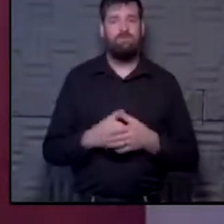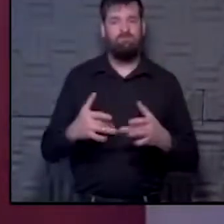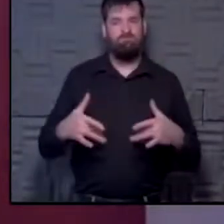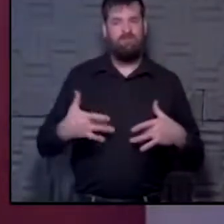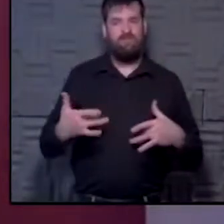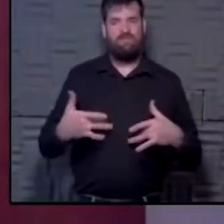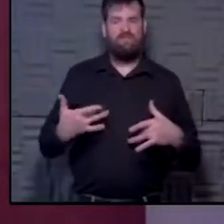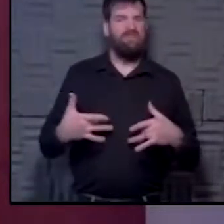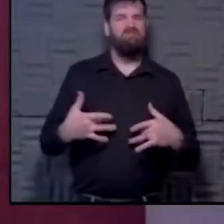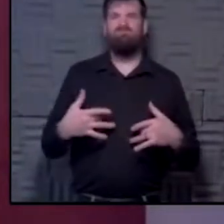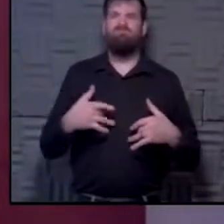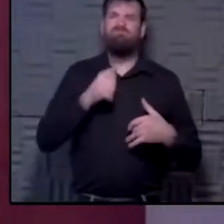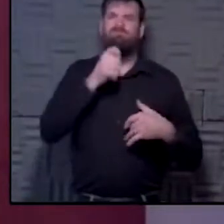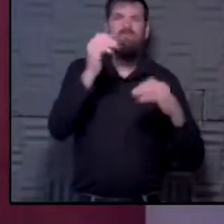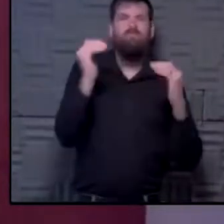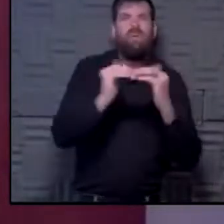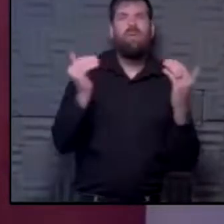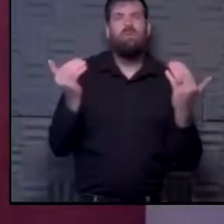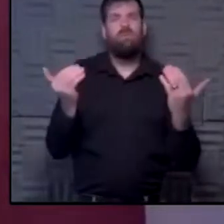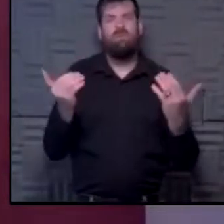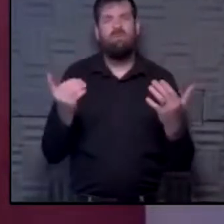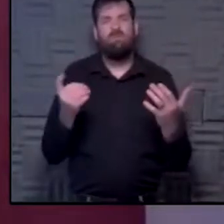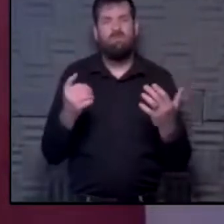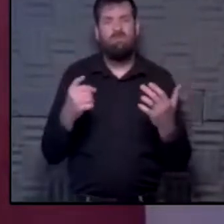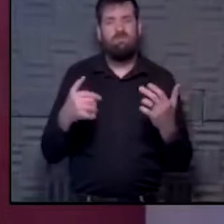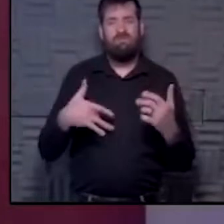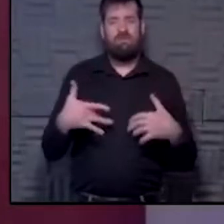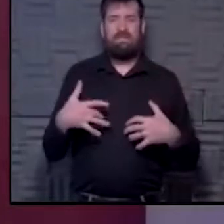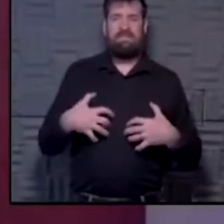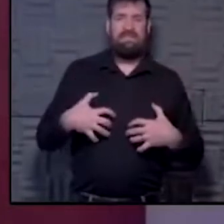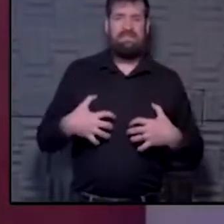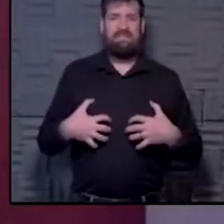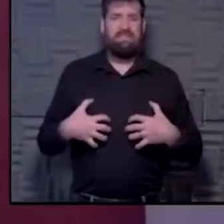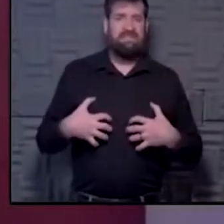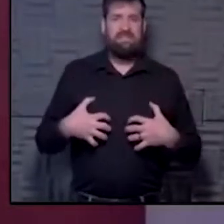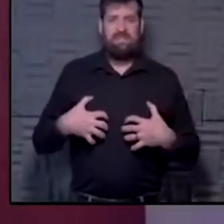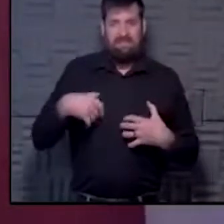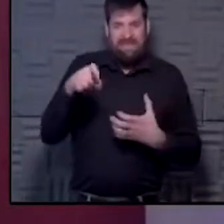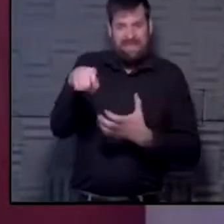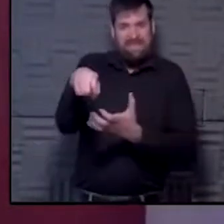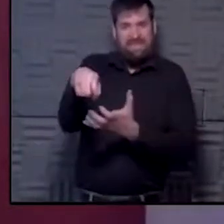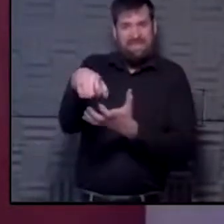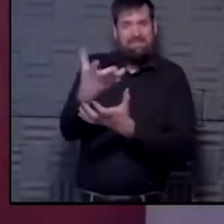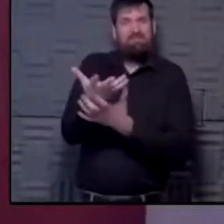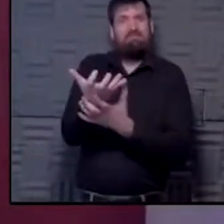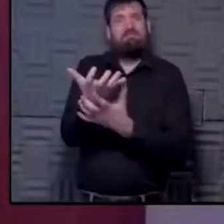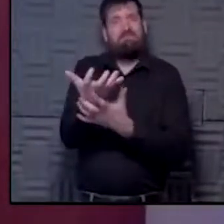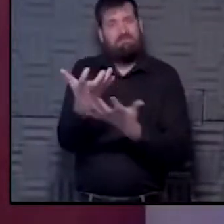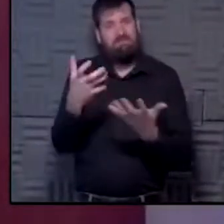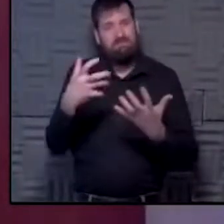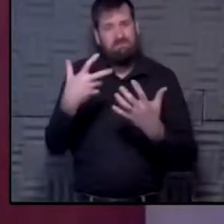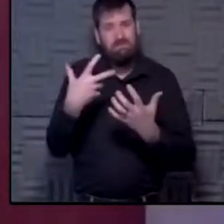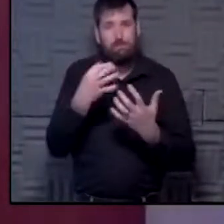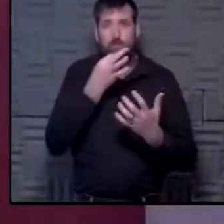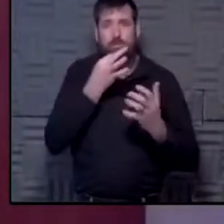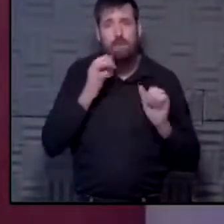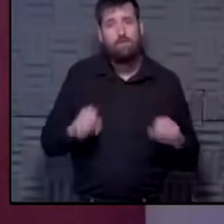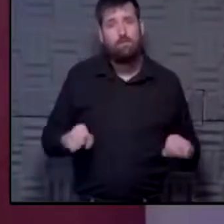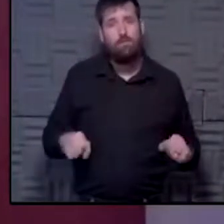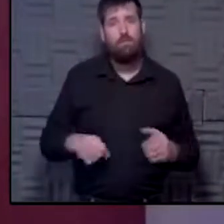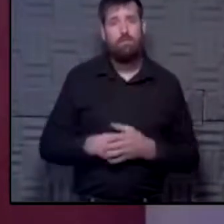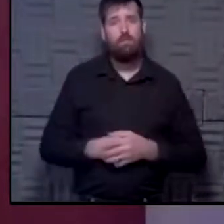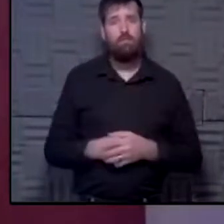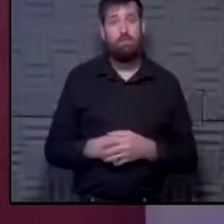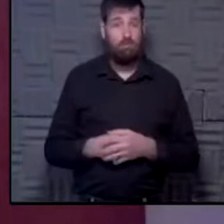feelings that it's not fair, feelings of insecurity. I need to get it as soon as possible.